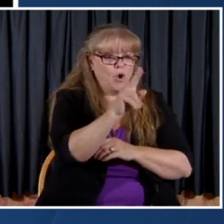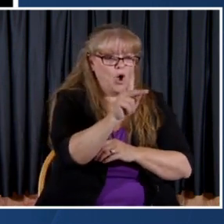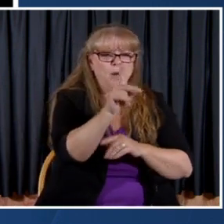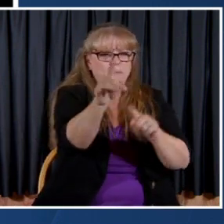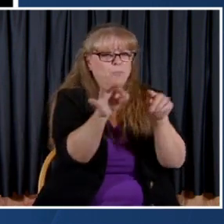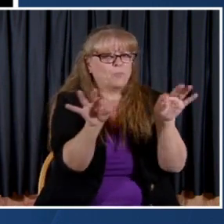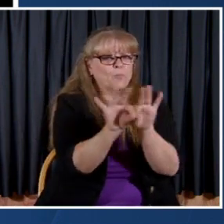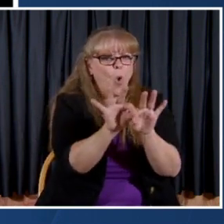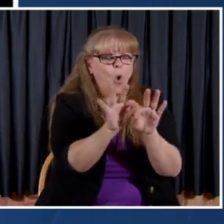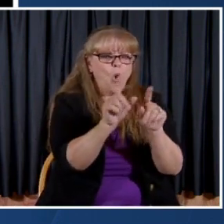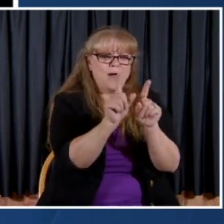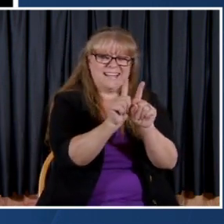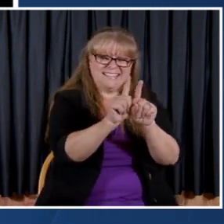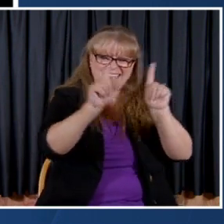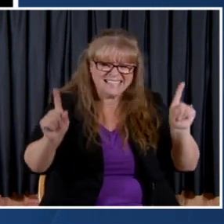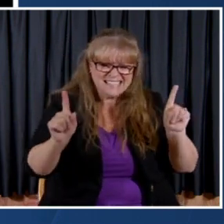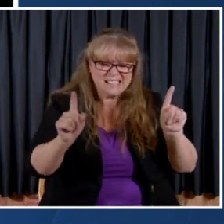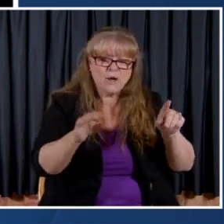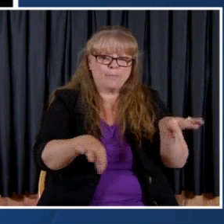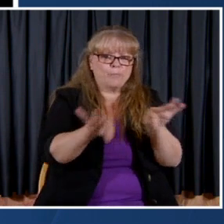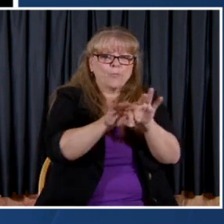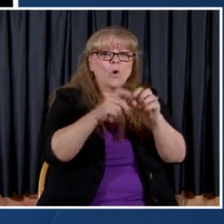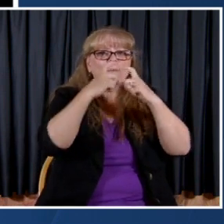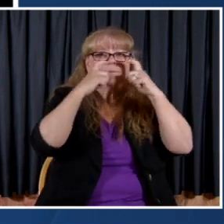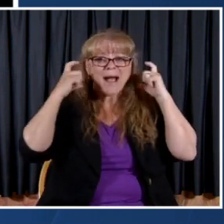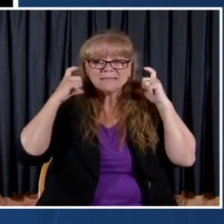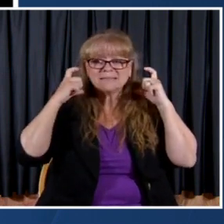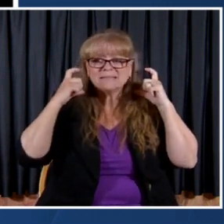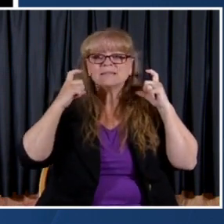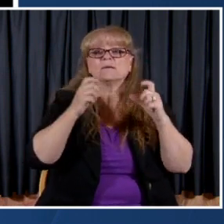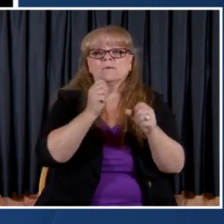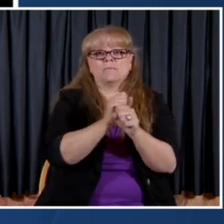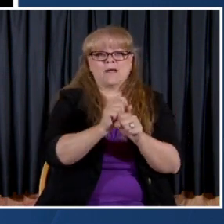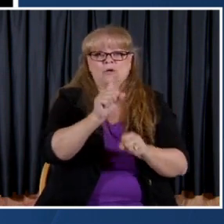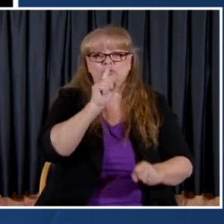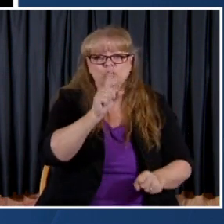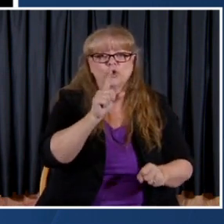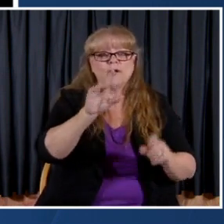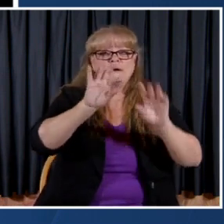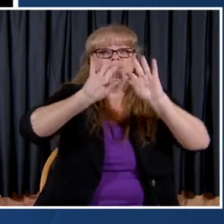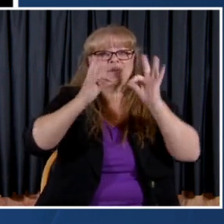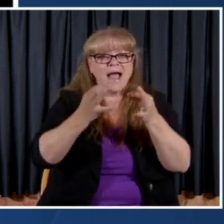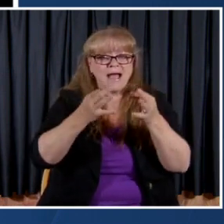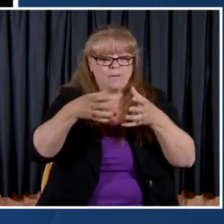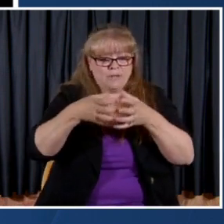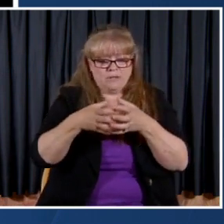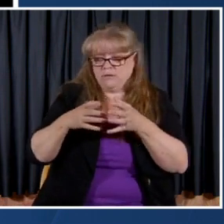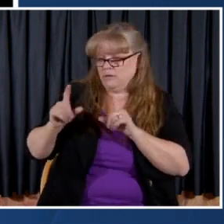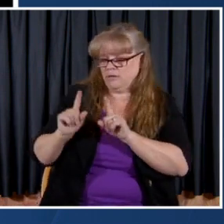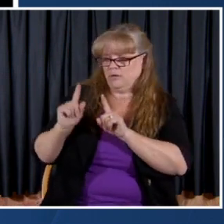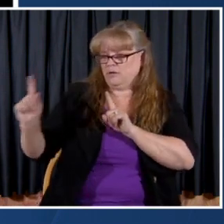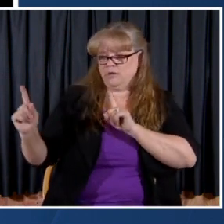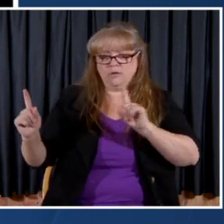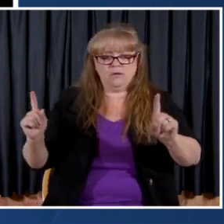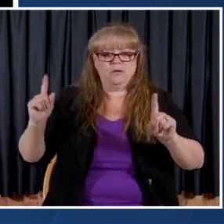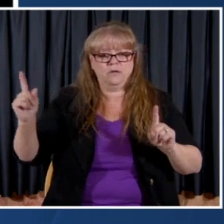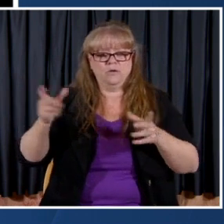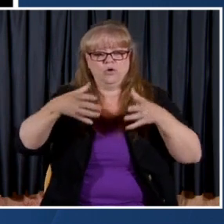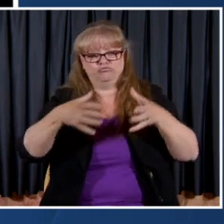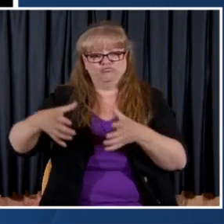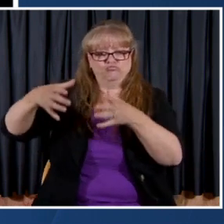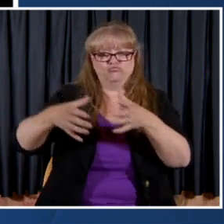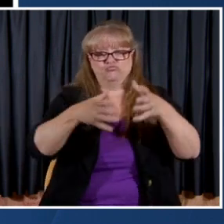distance from others. If you're enjoying municipal parks, state parks, county open space, try to go off hours, do it in a smart